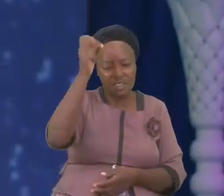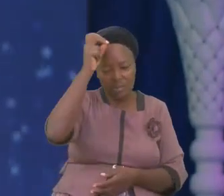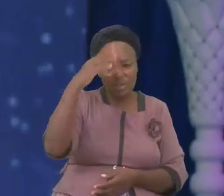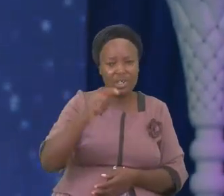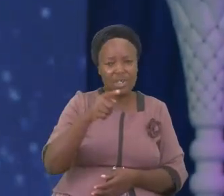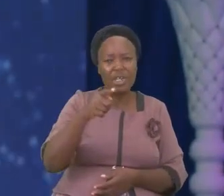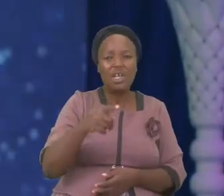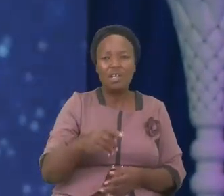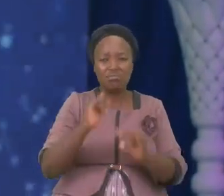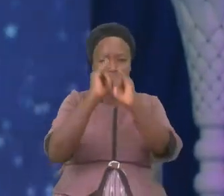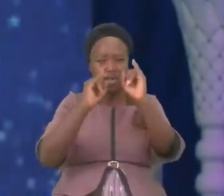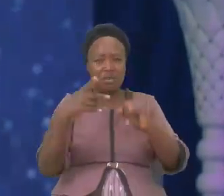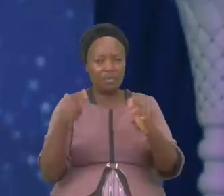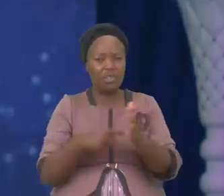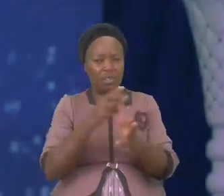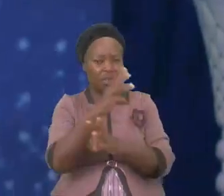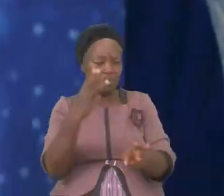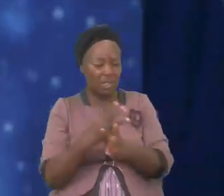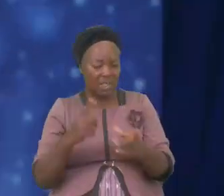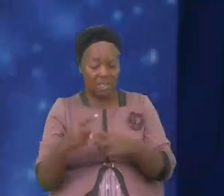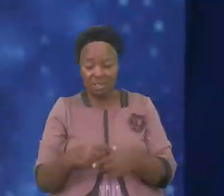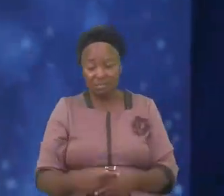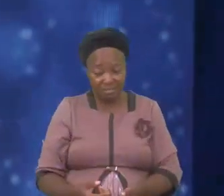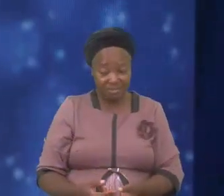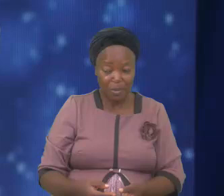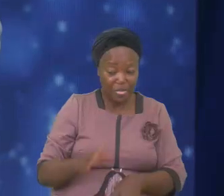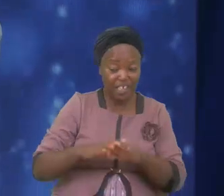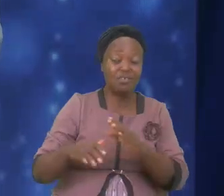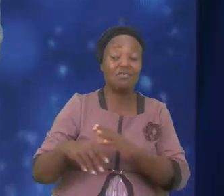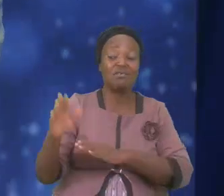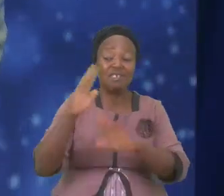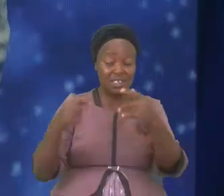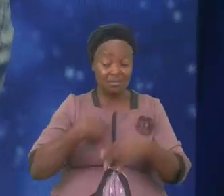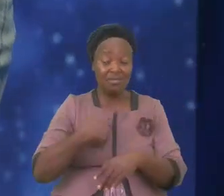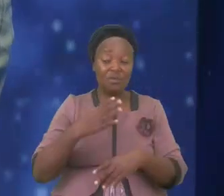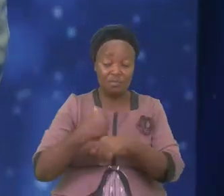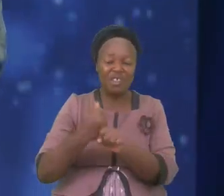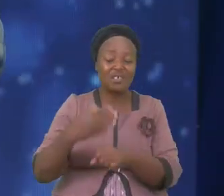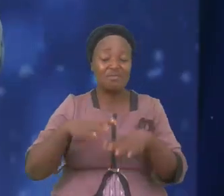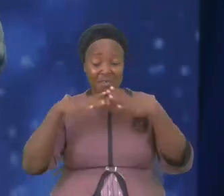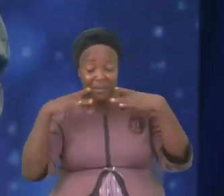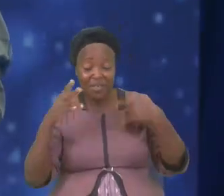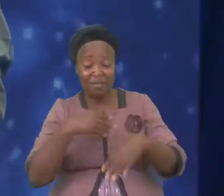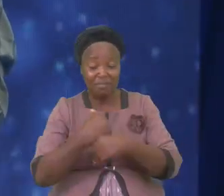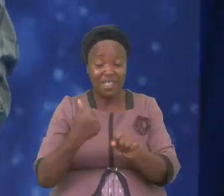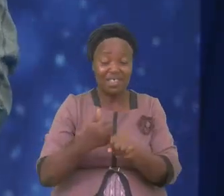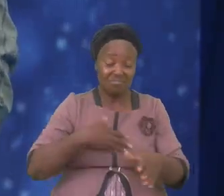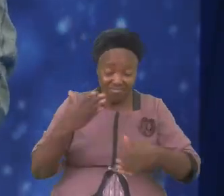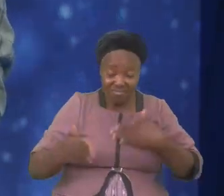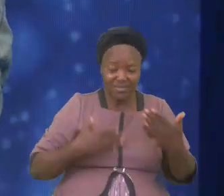smile, I'll make you joyful. Yes, he'll drug you. He'll give you things that will make you